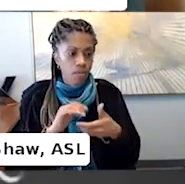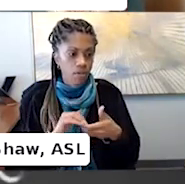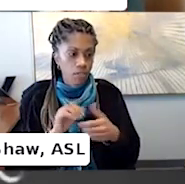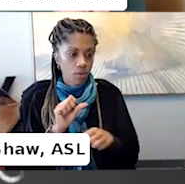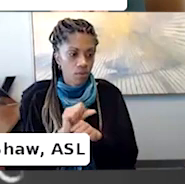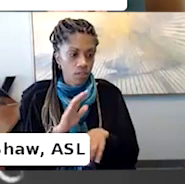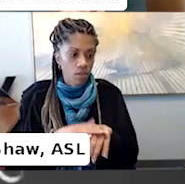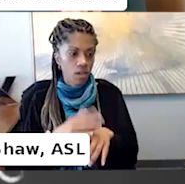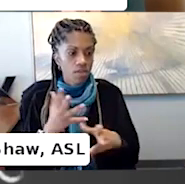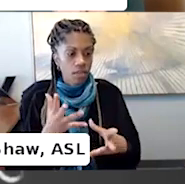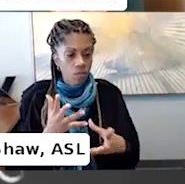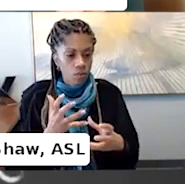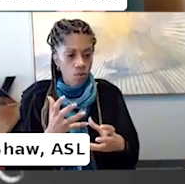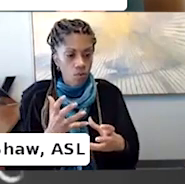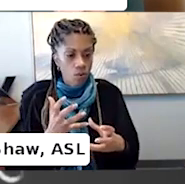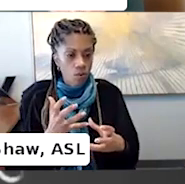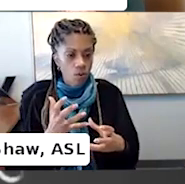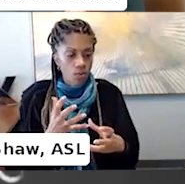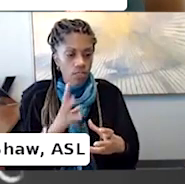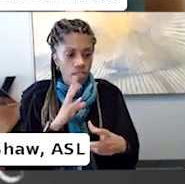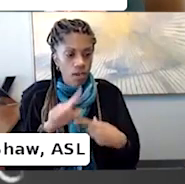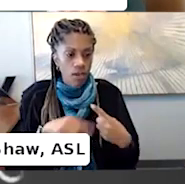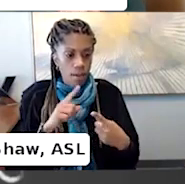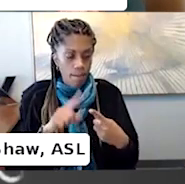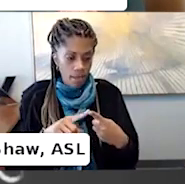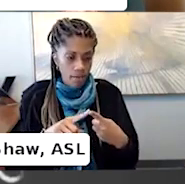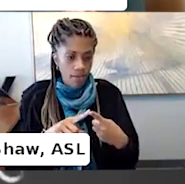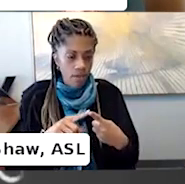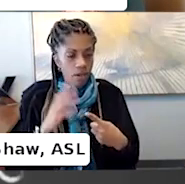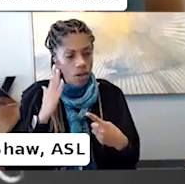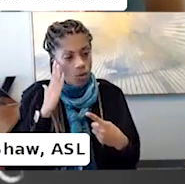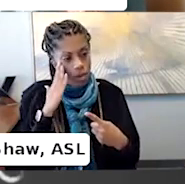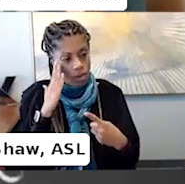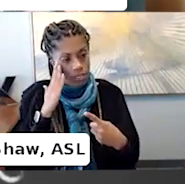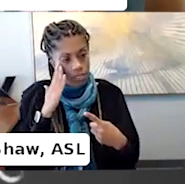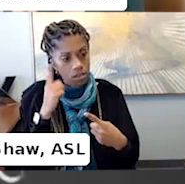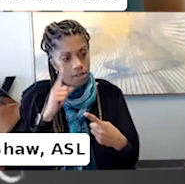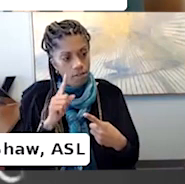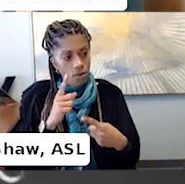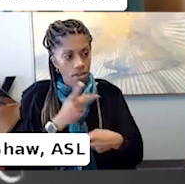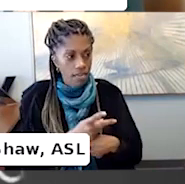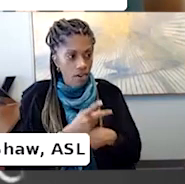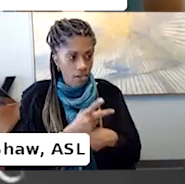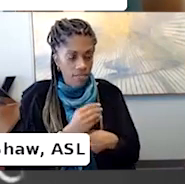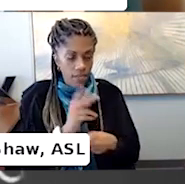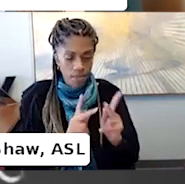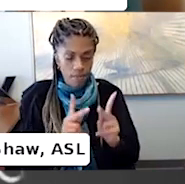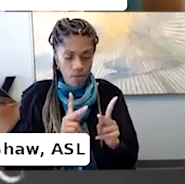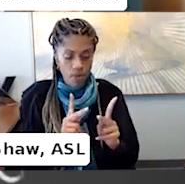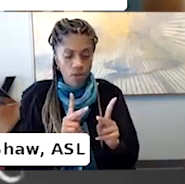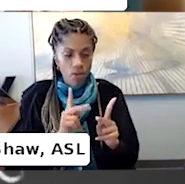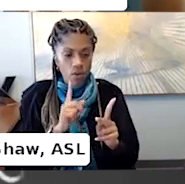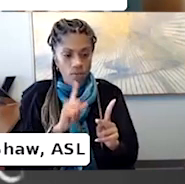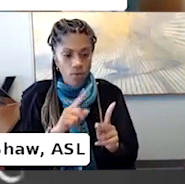stories that raised awareness of caregivers and patients of Parkinson's disease. In particular, this partner was interested